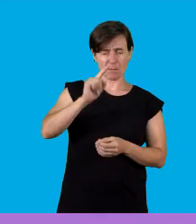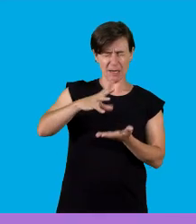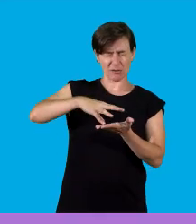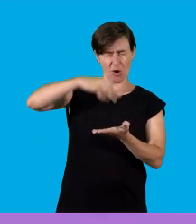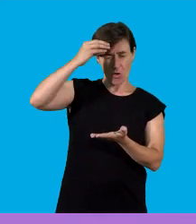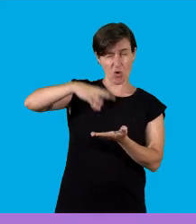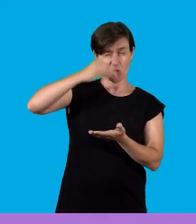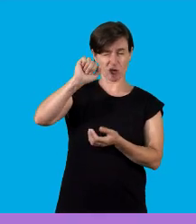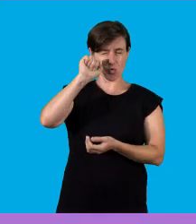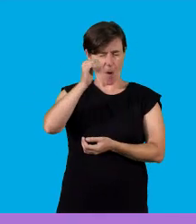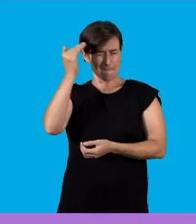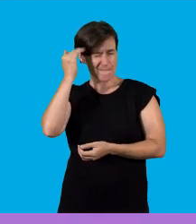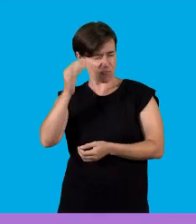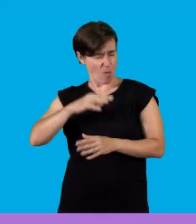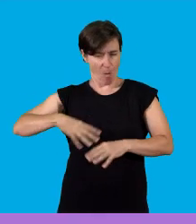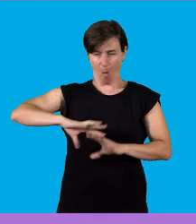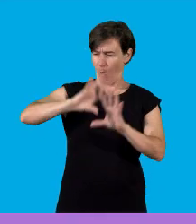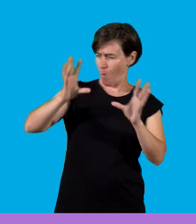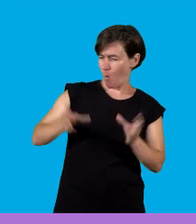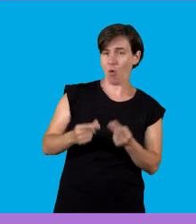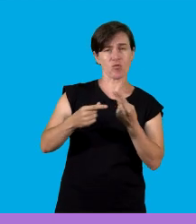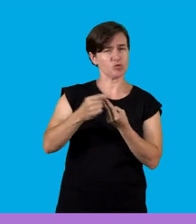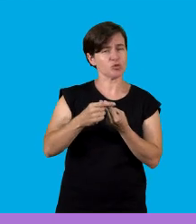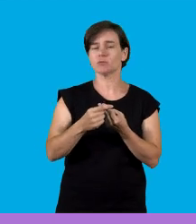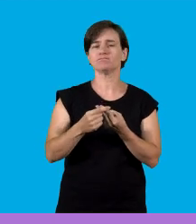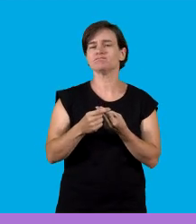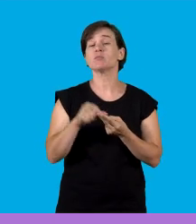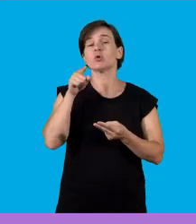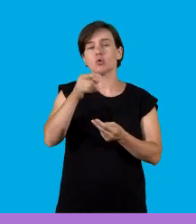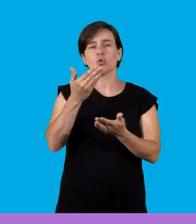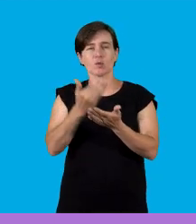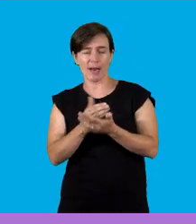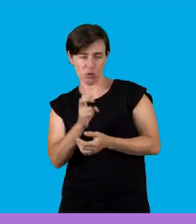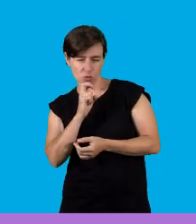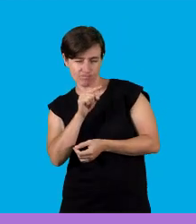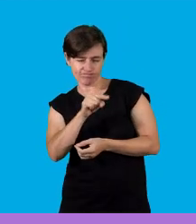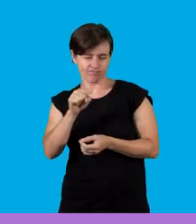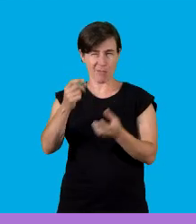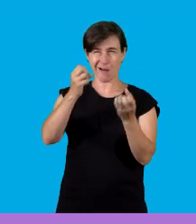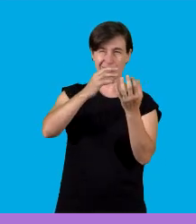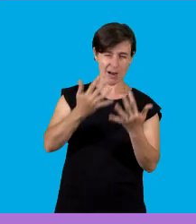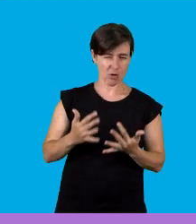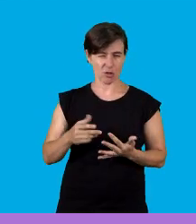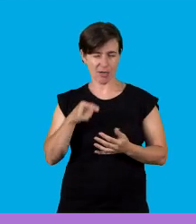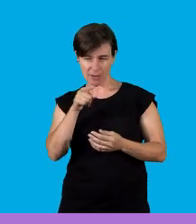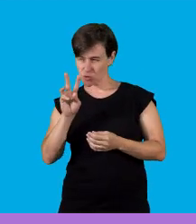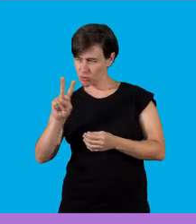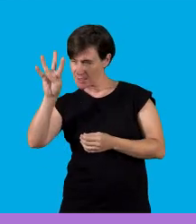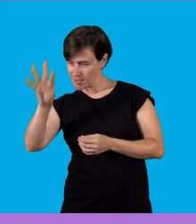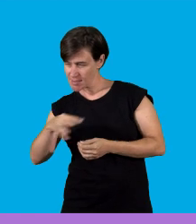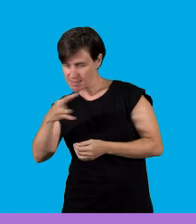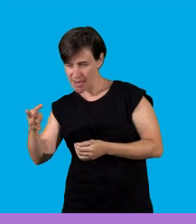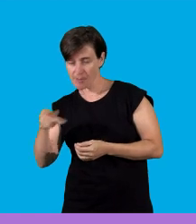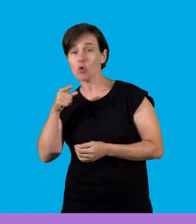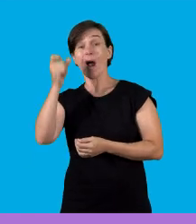to learn these units from your memory, but rather you must be able to work from them by use of a conversion table.